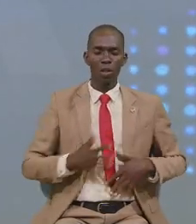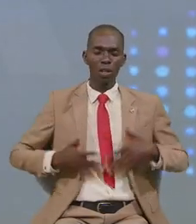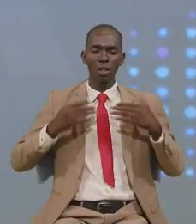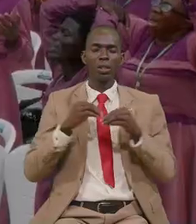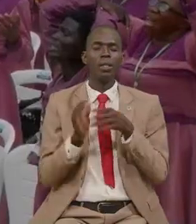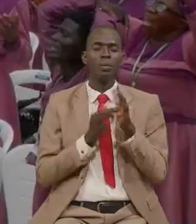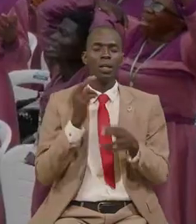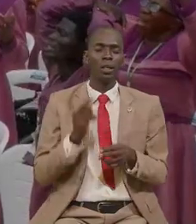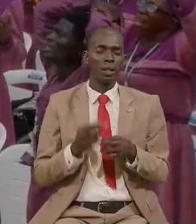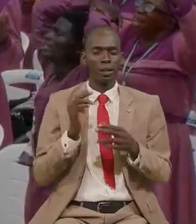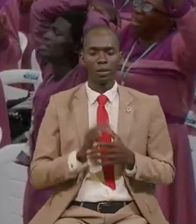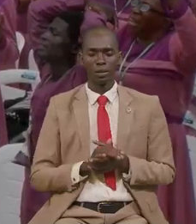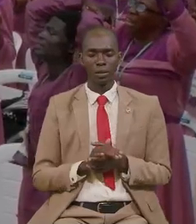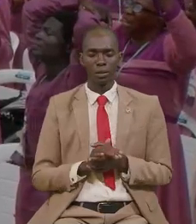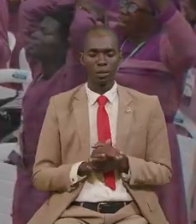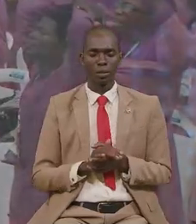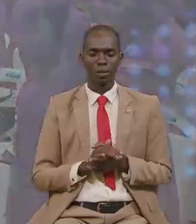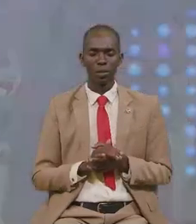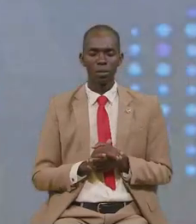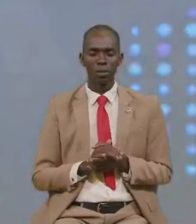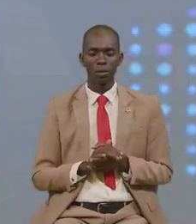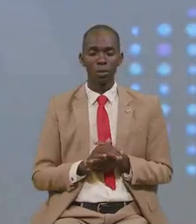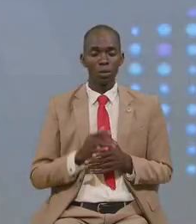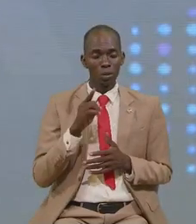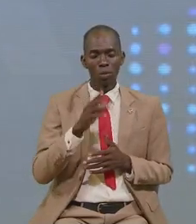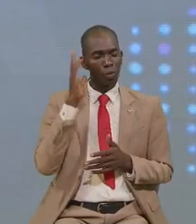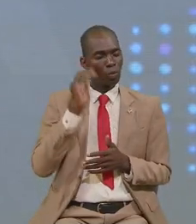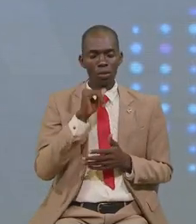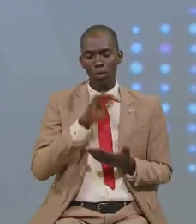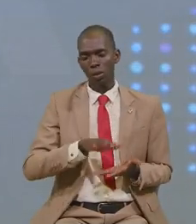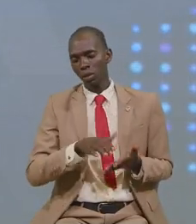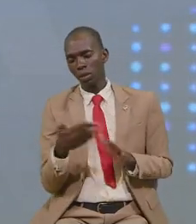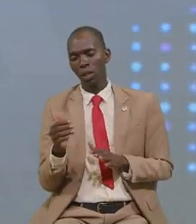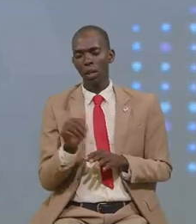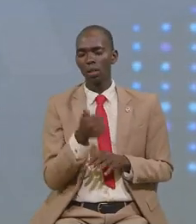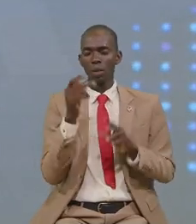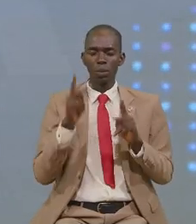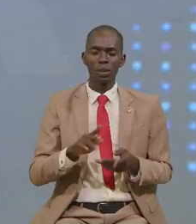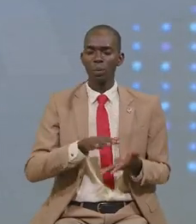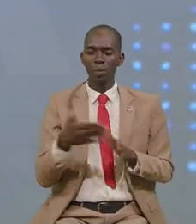name. You will not die another person's death.